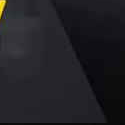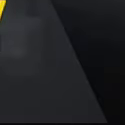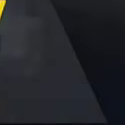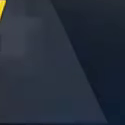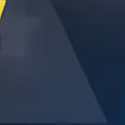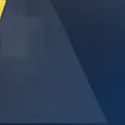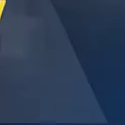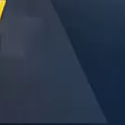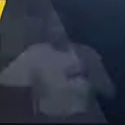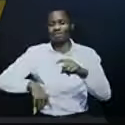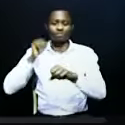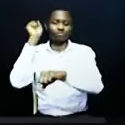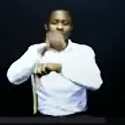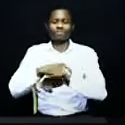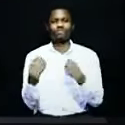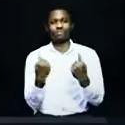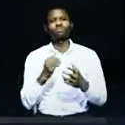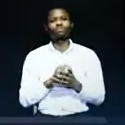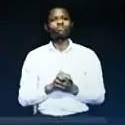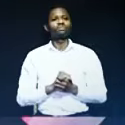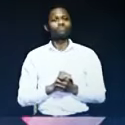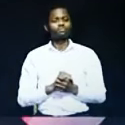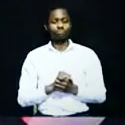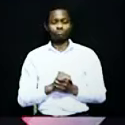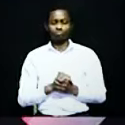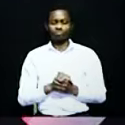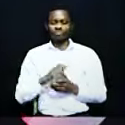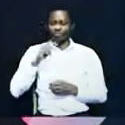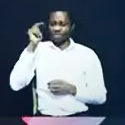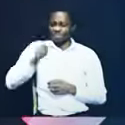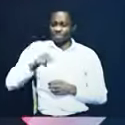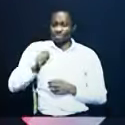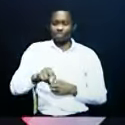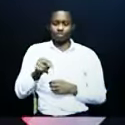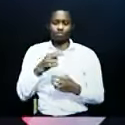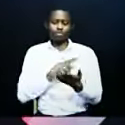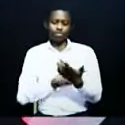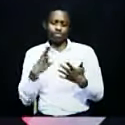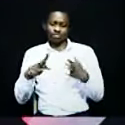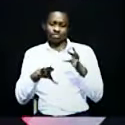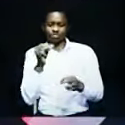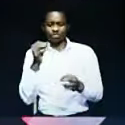No, not at all. You will need the Holy Spirit's